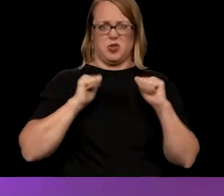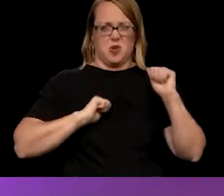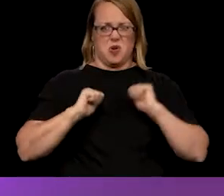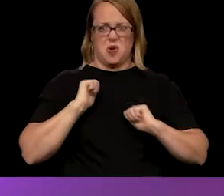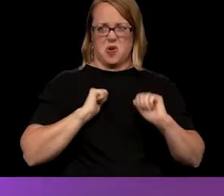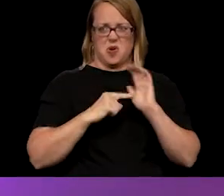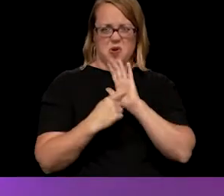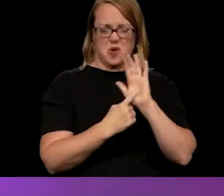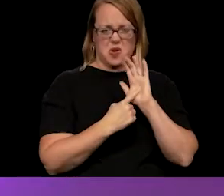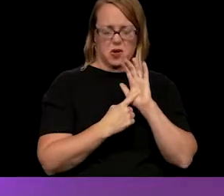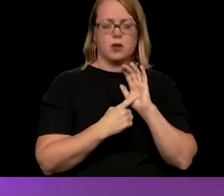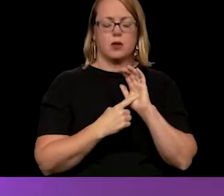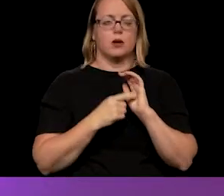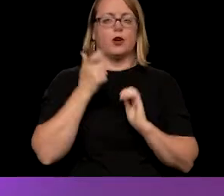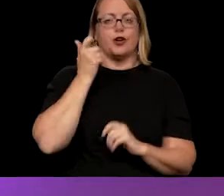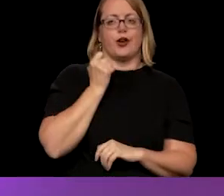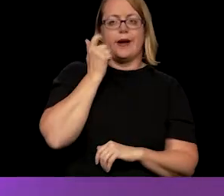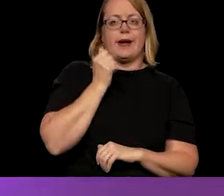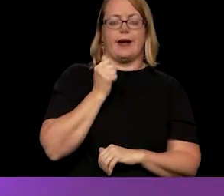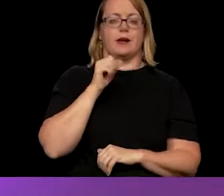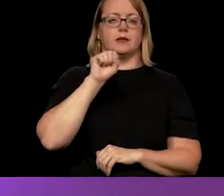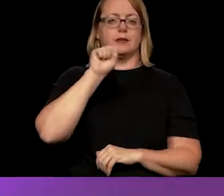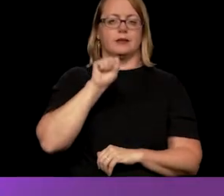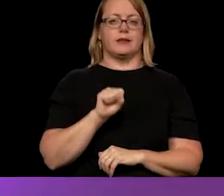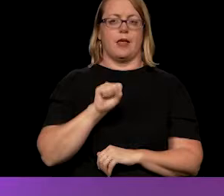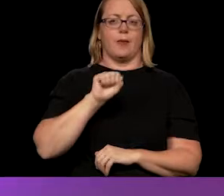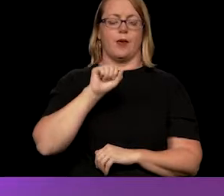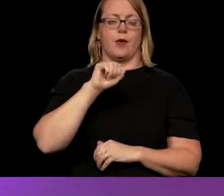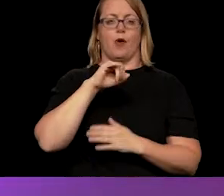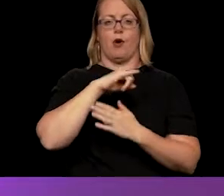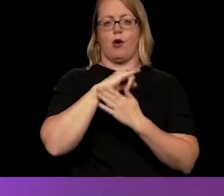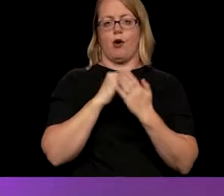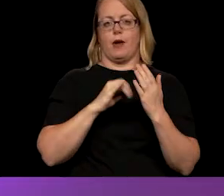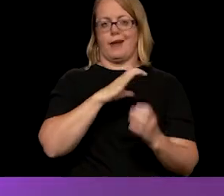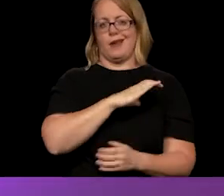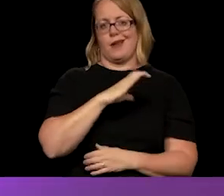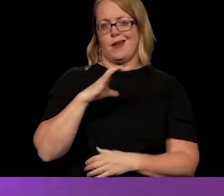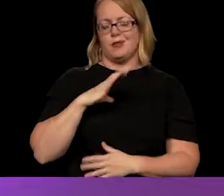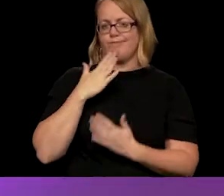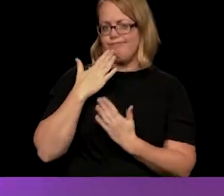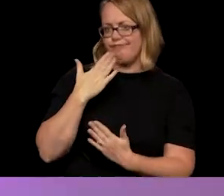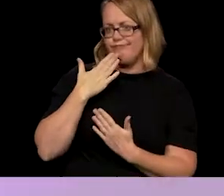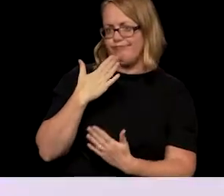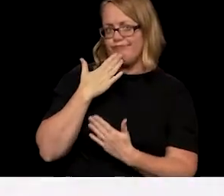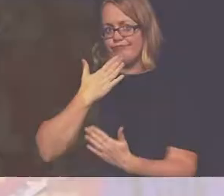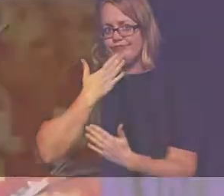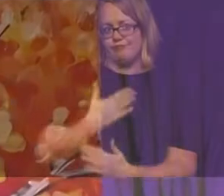want to thank Southborough Access Media for having us today. We hope you can watch us next time.